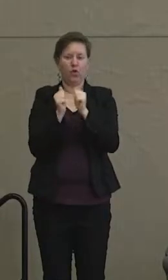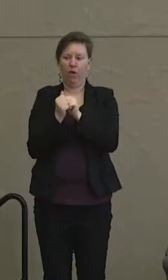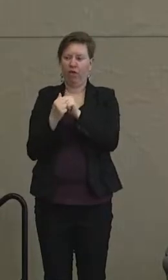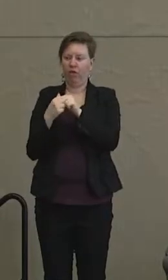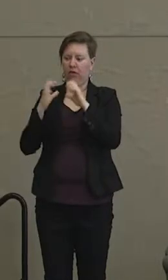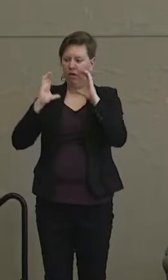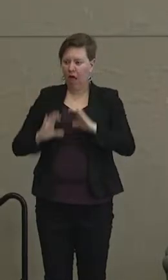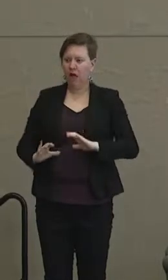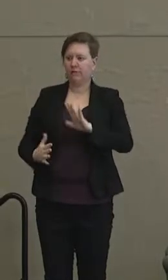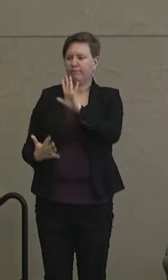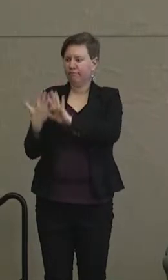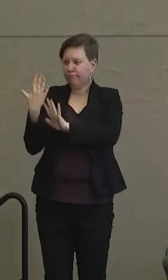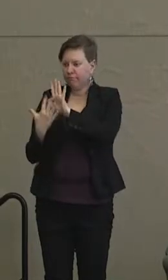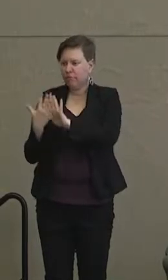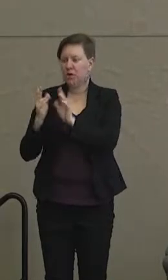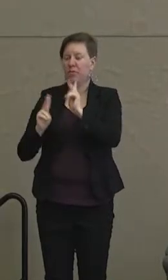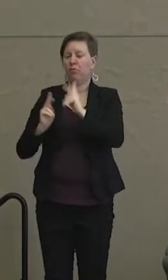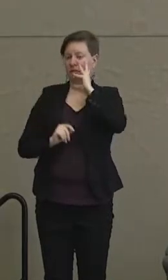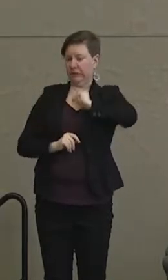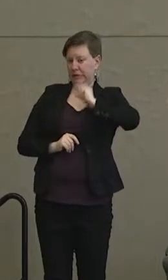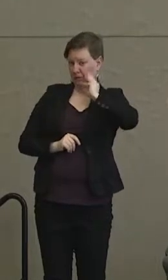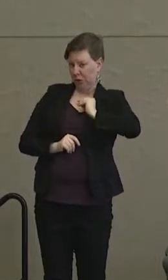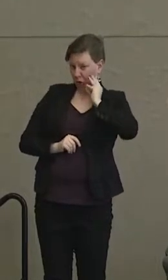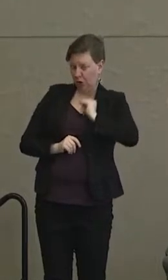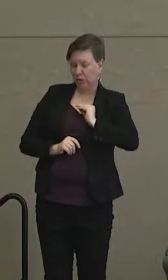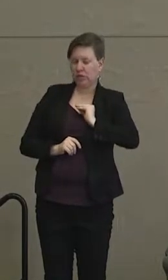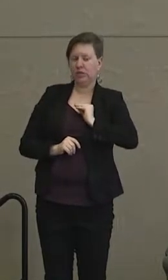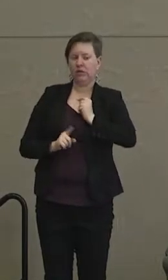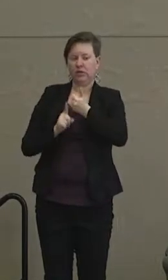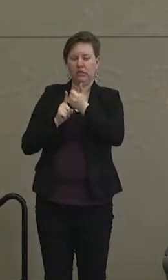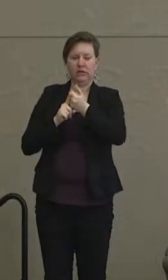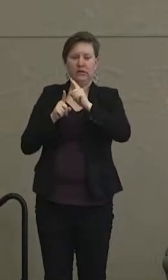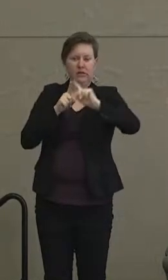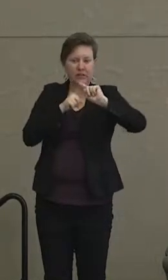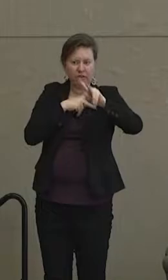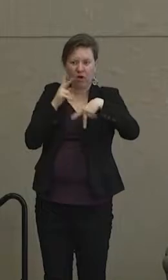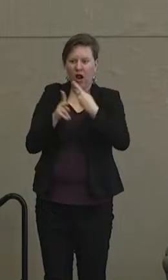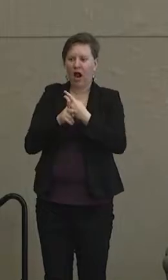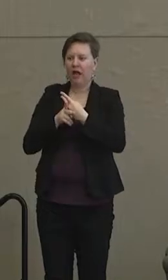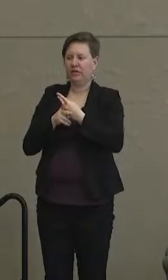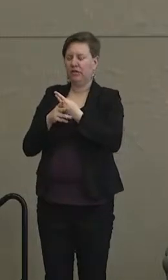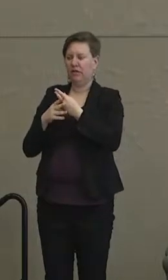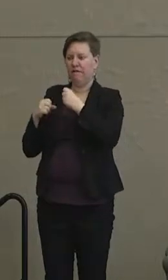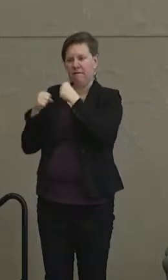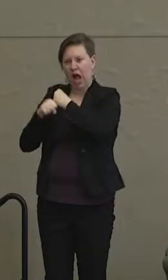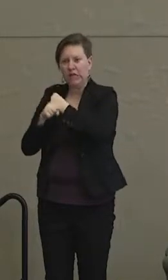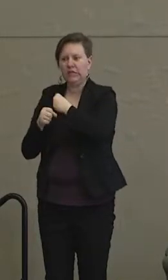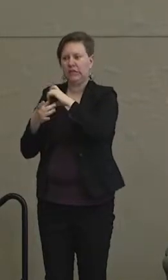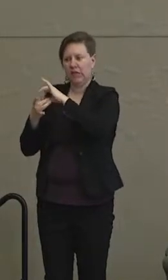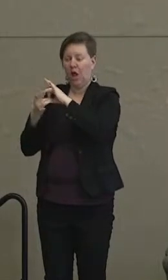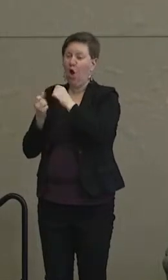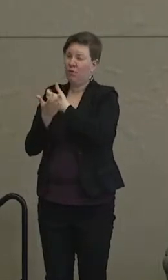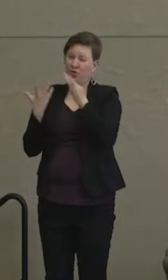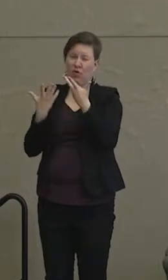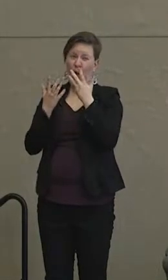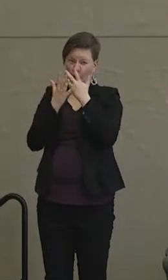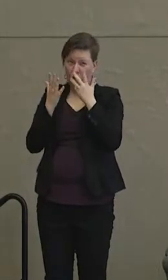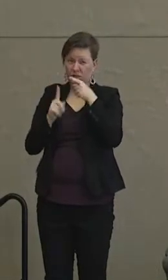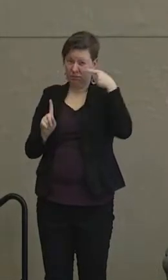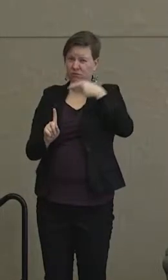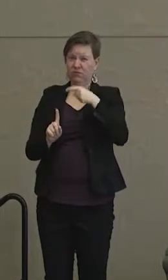clients, people who've experienced different kinds of interpersonal violence. Almost all of it is gender-based